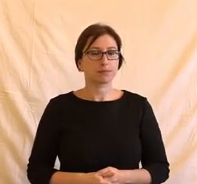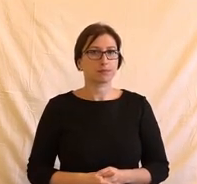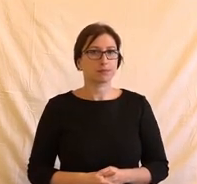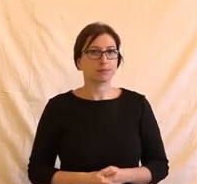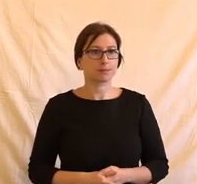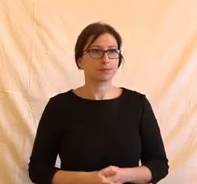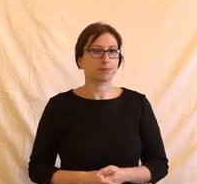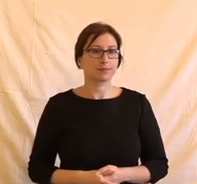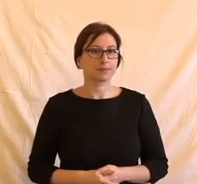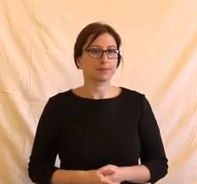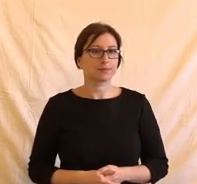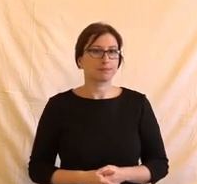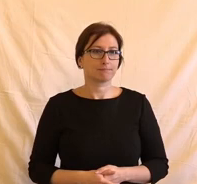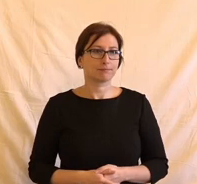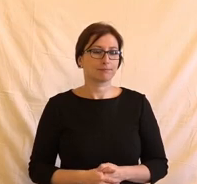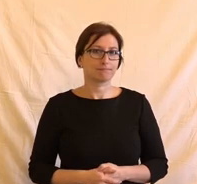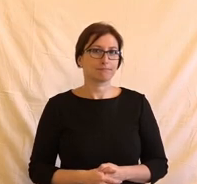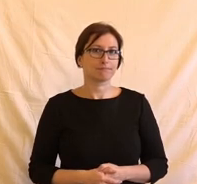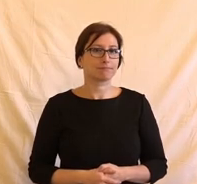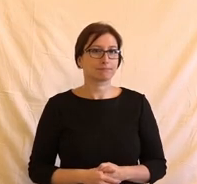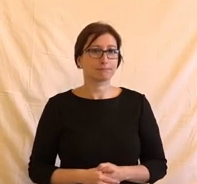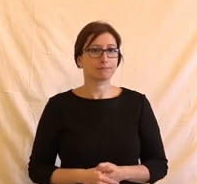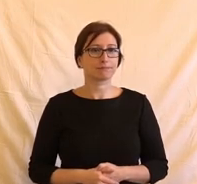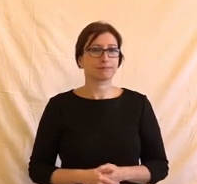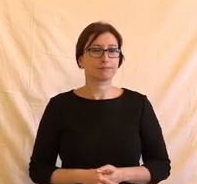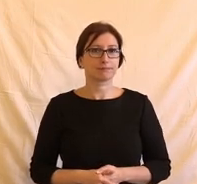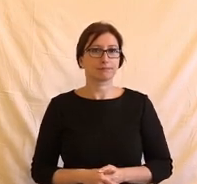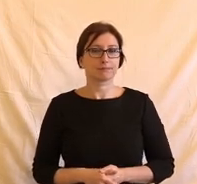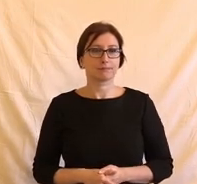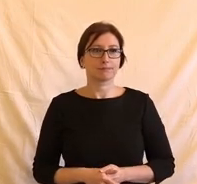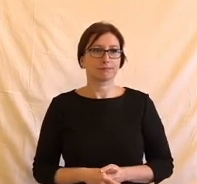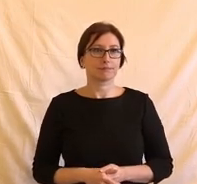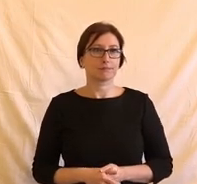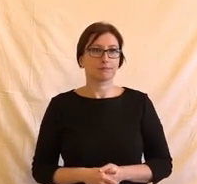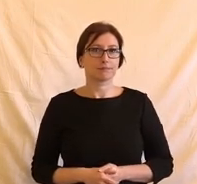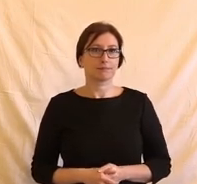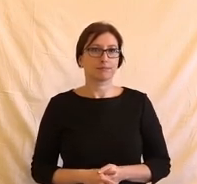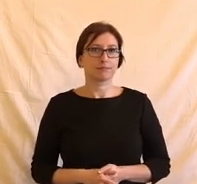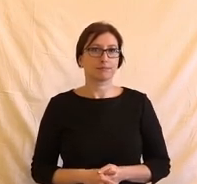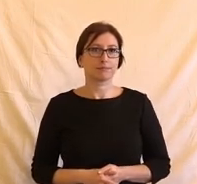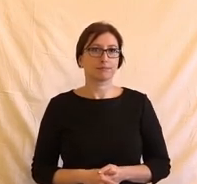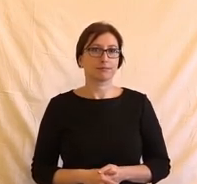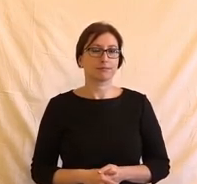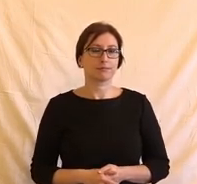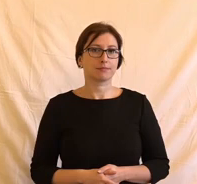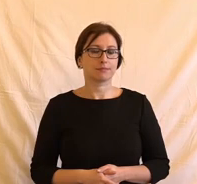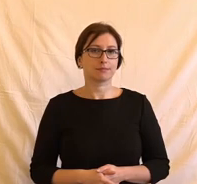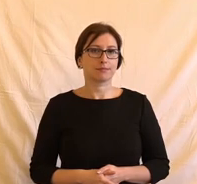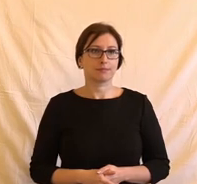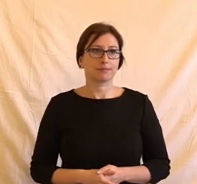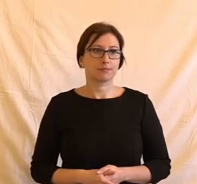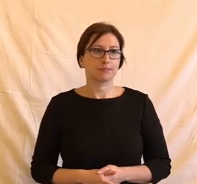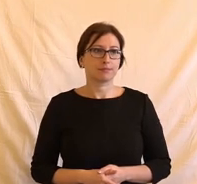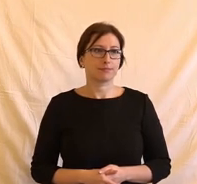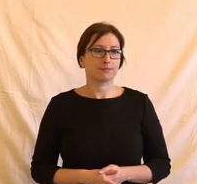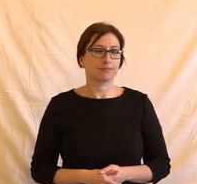I'm not going to say anything. The real reason, what happened in 1844 was the Bank Act, which made